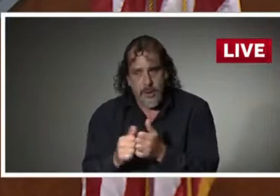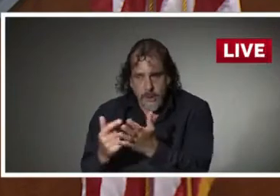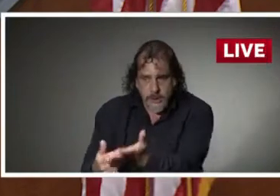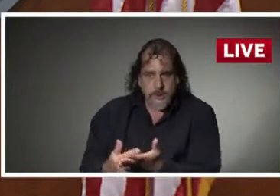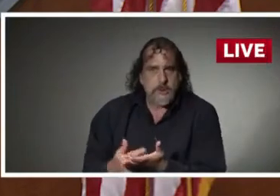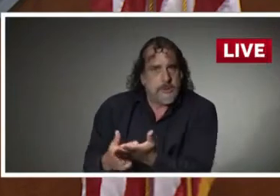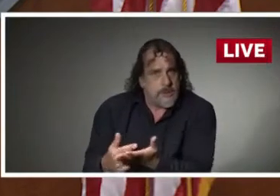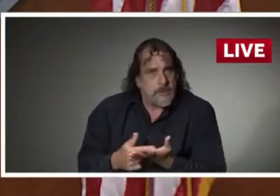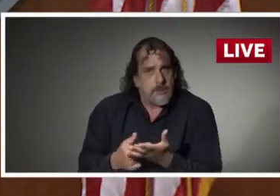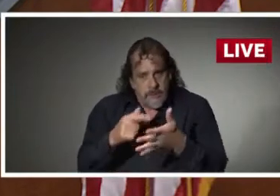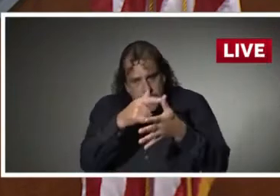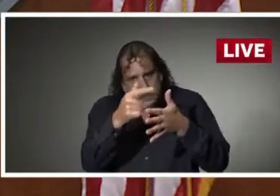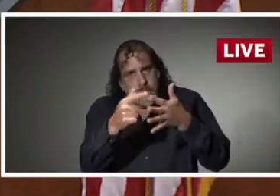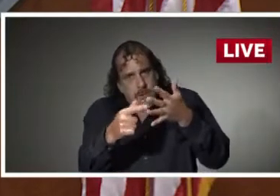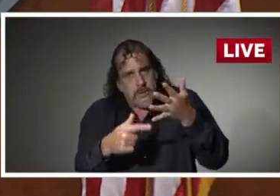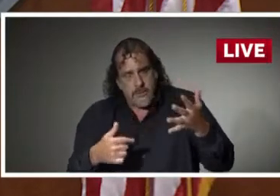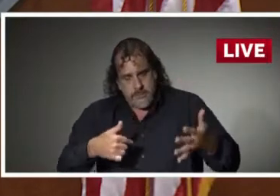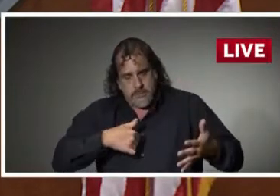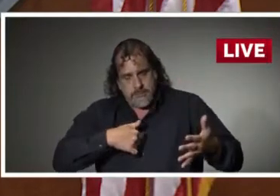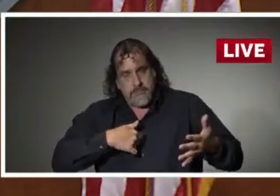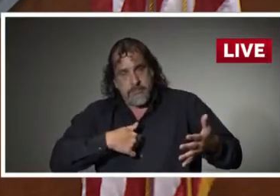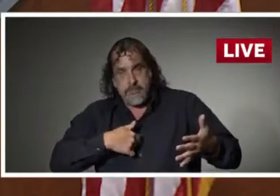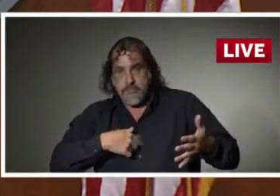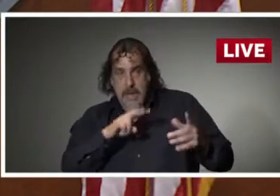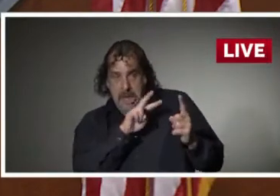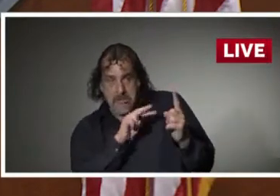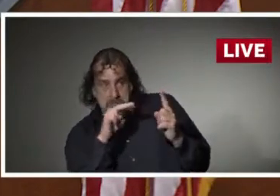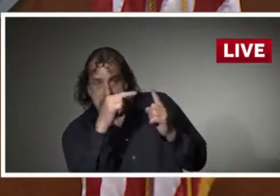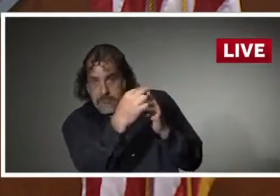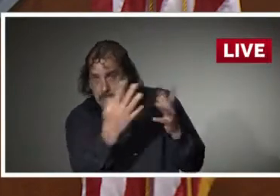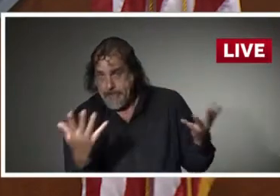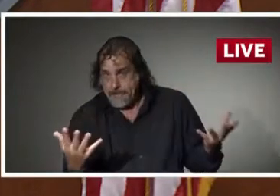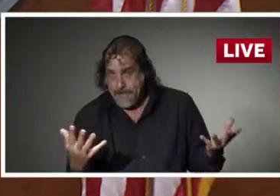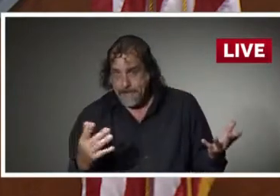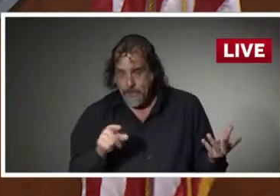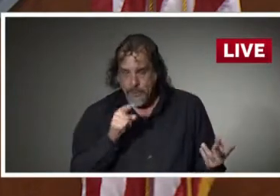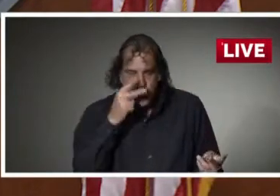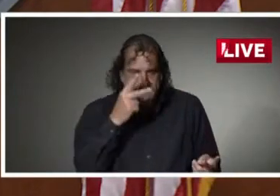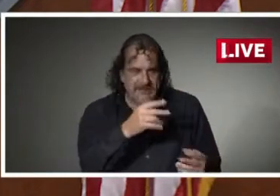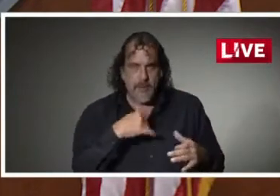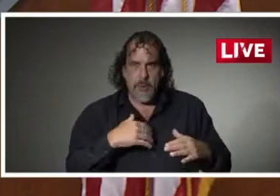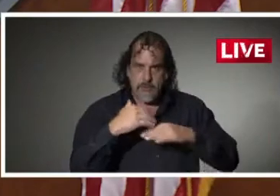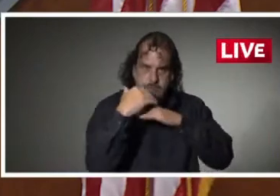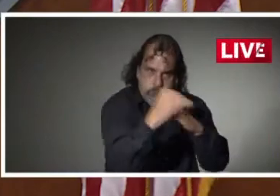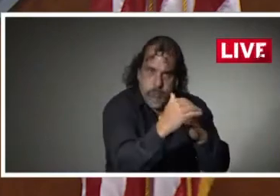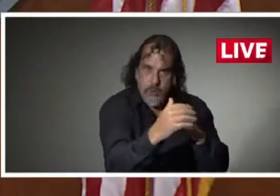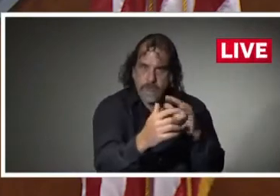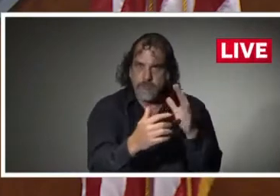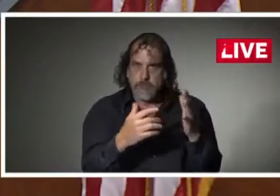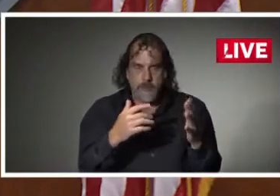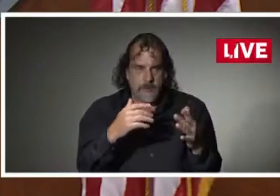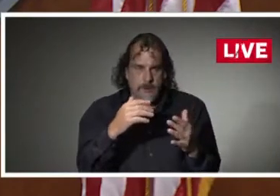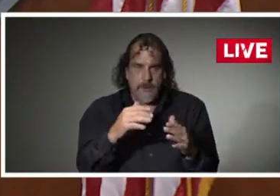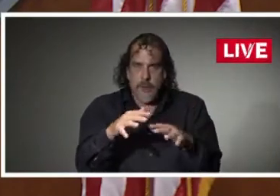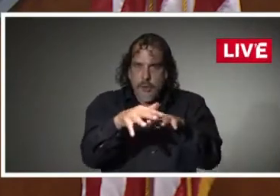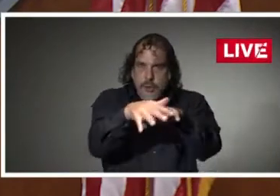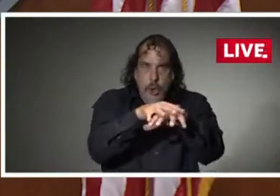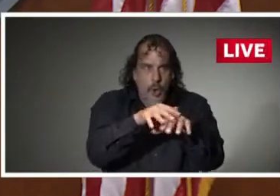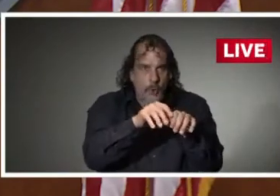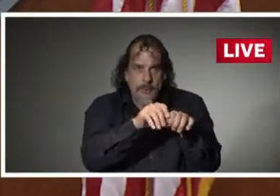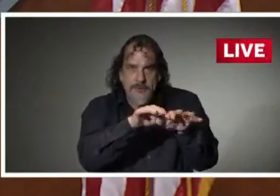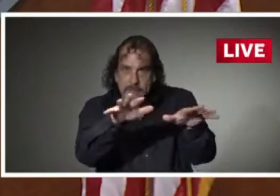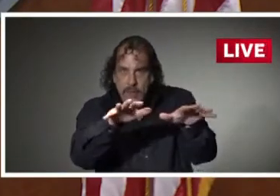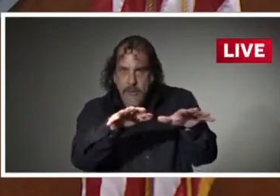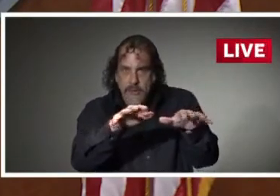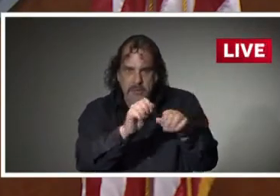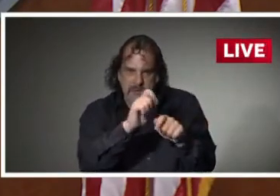view is when you look at those areas where it's actually worked, where we've really slowed the spread